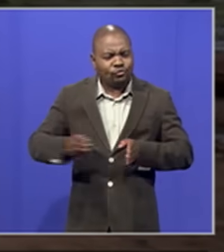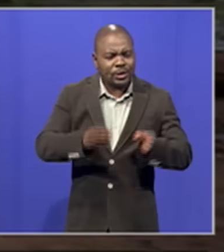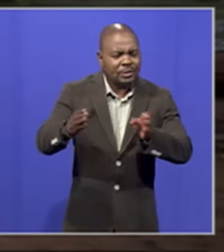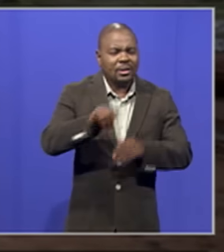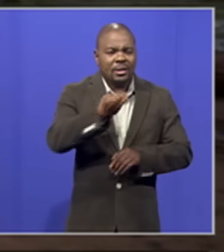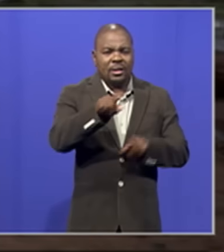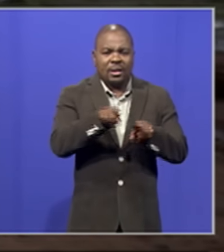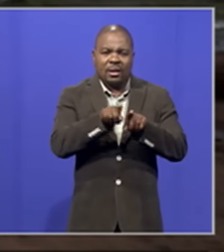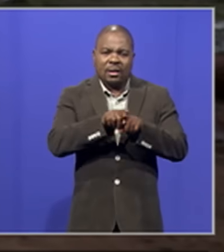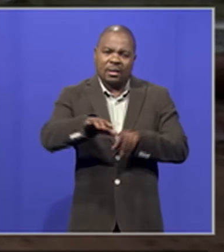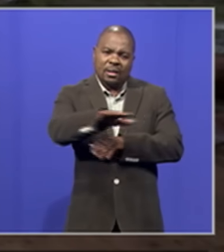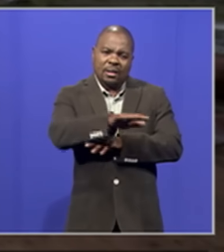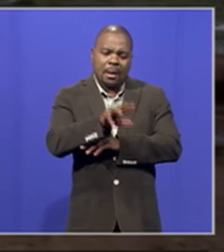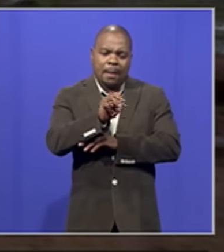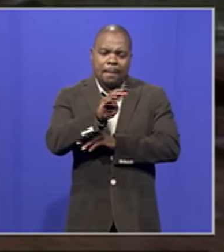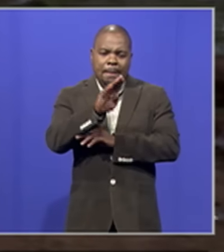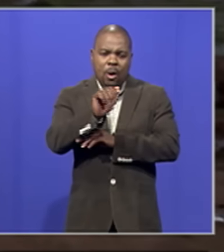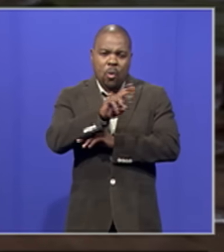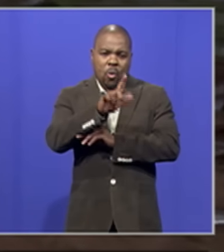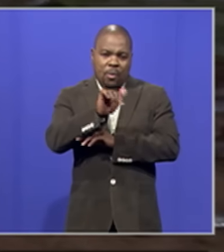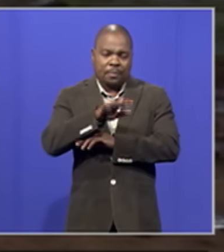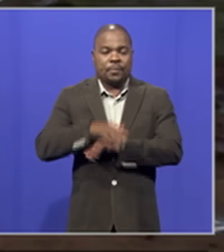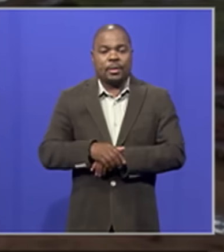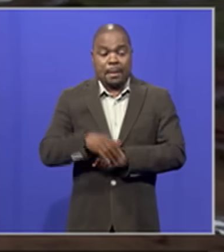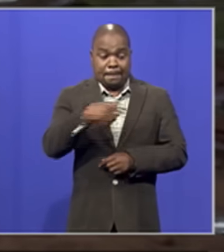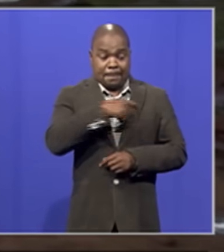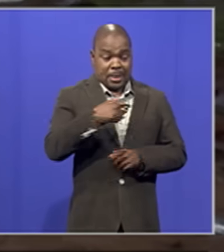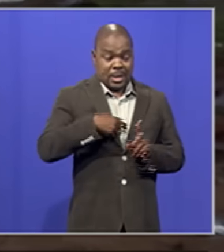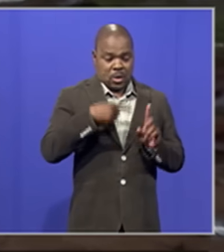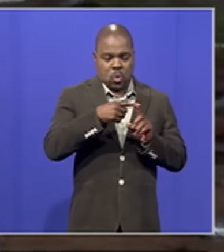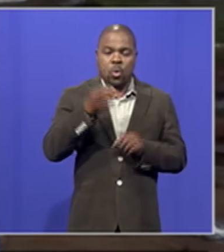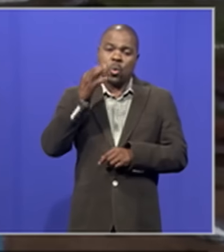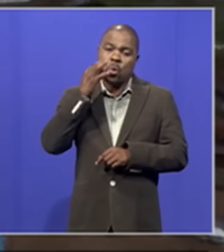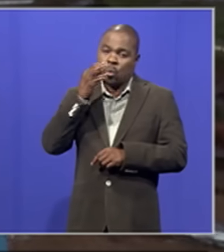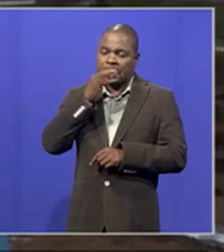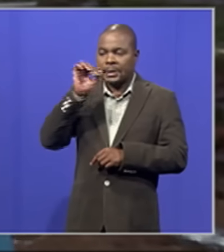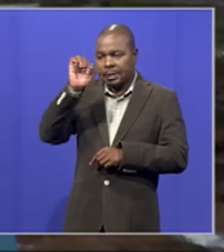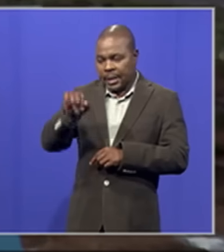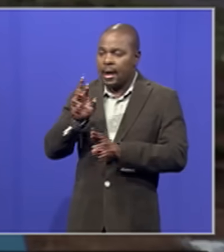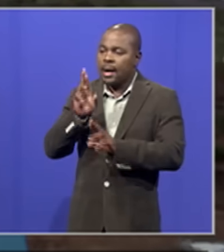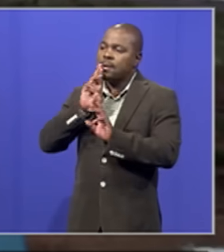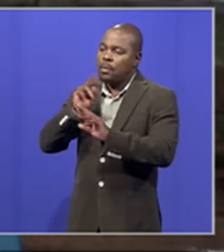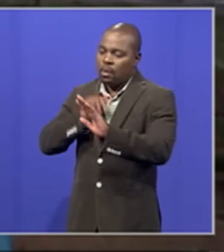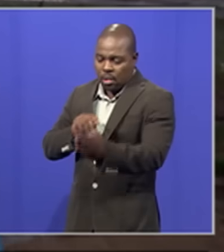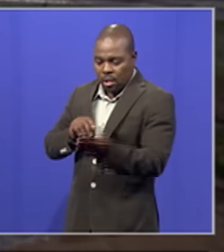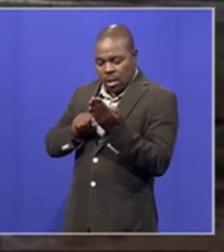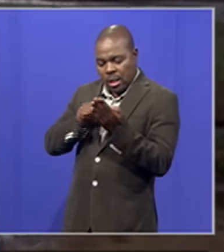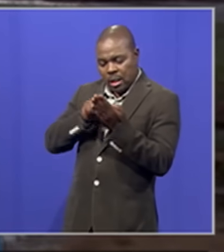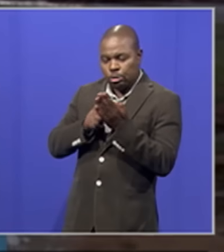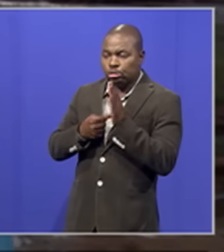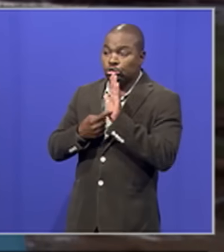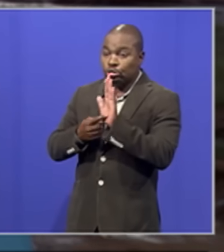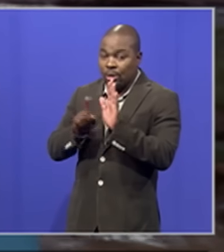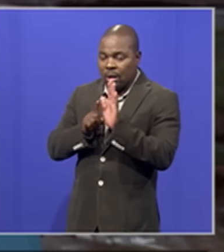le noka ya Mbaola. Mme mopresidente o tlhalositse gore o amegetse pegelo e laetsang gore go na le matlo a